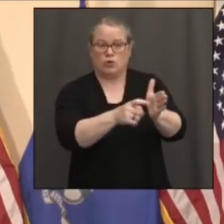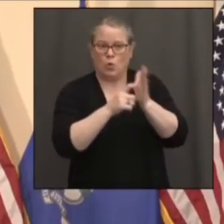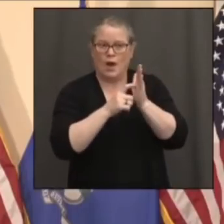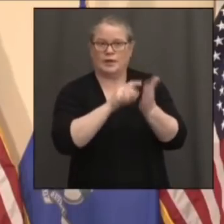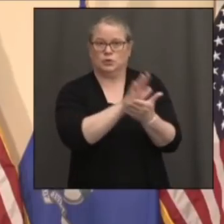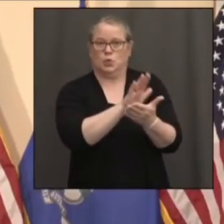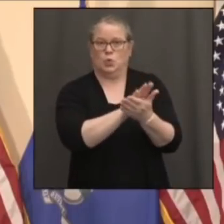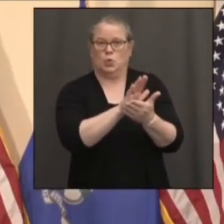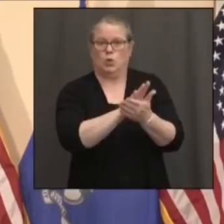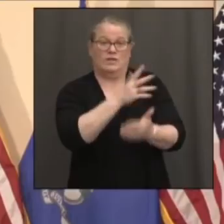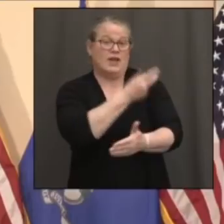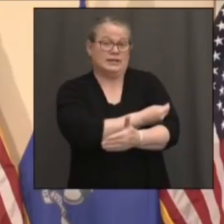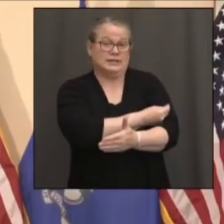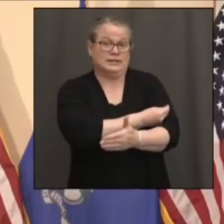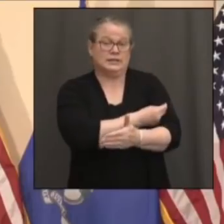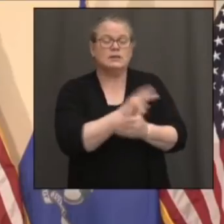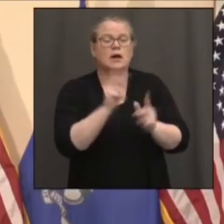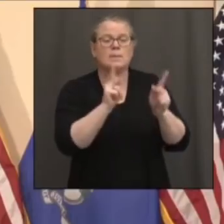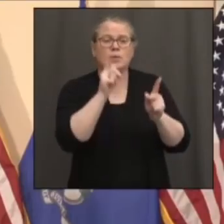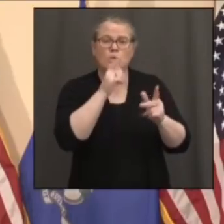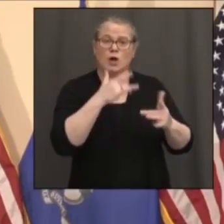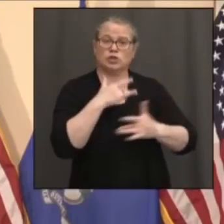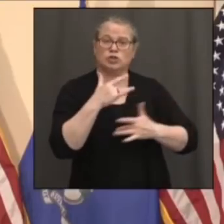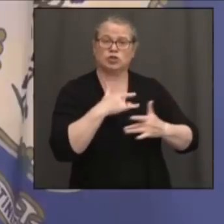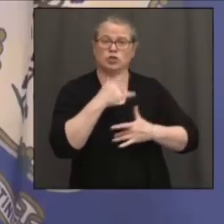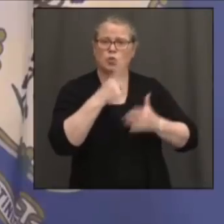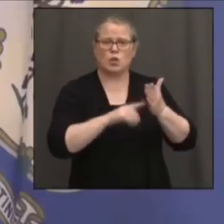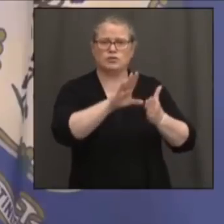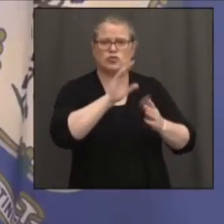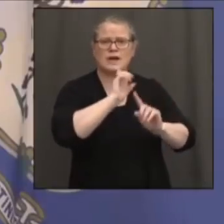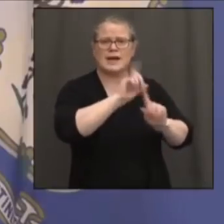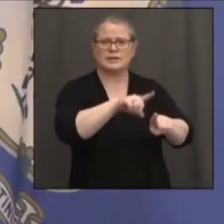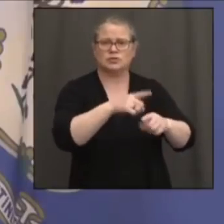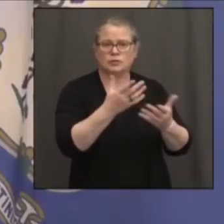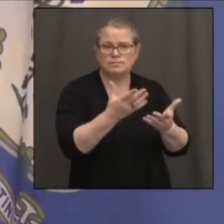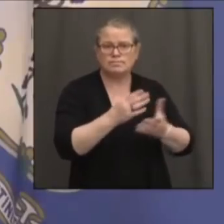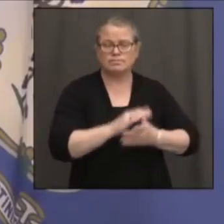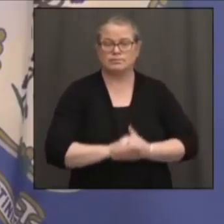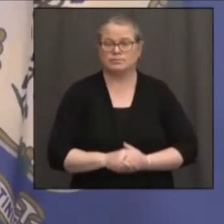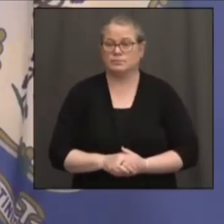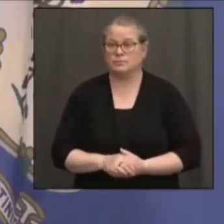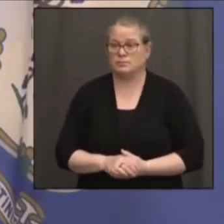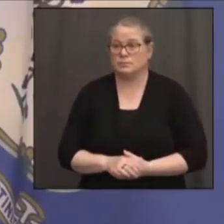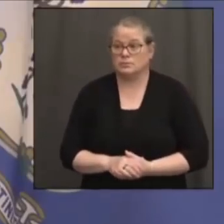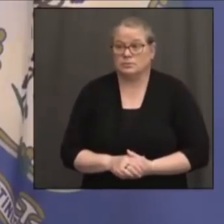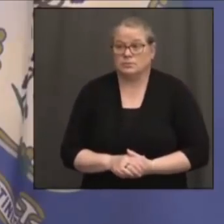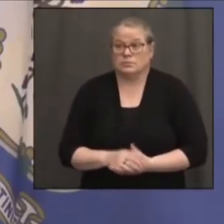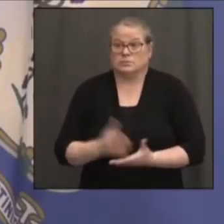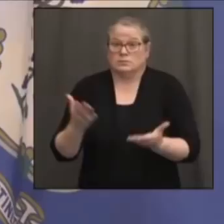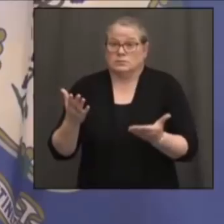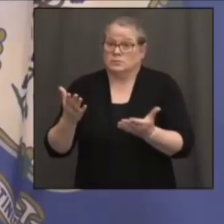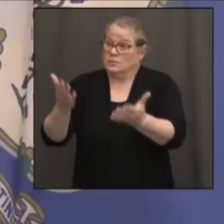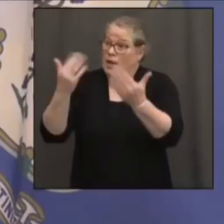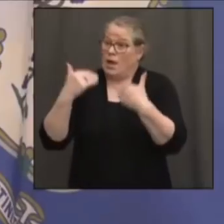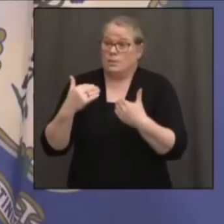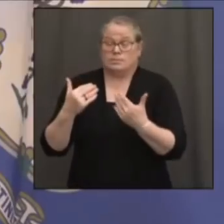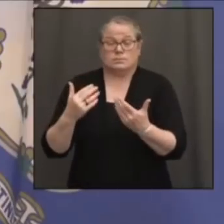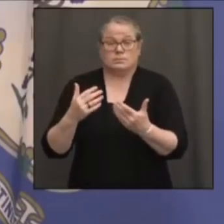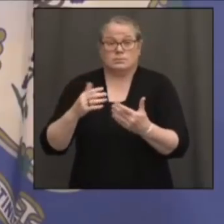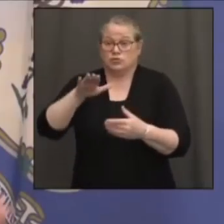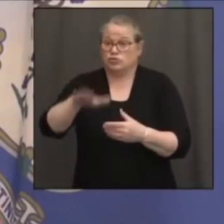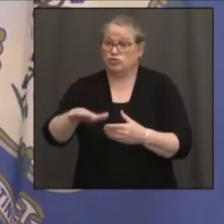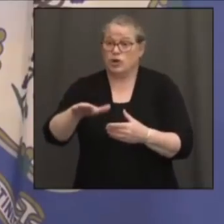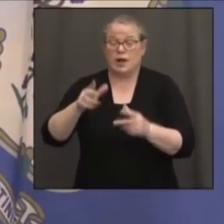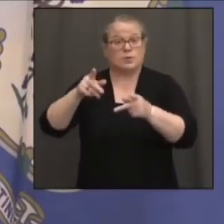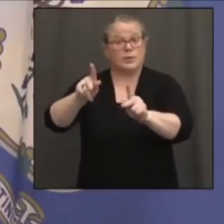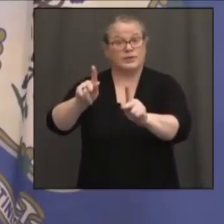to folks who have that concern? I'd say come on in, give your child the permission if and